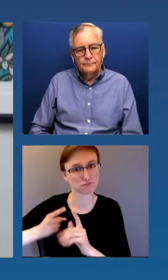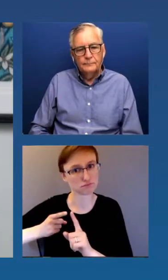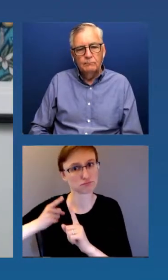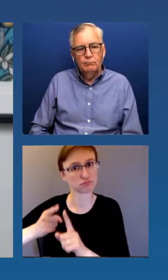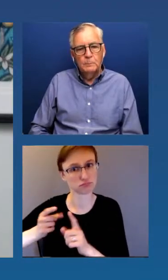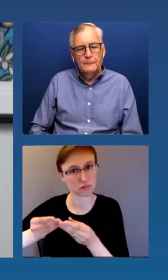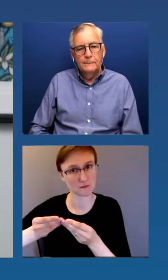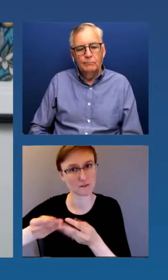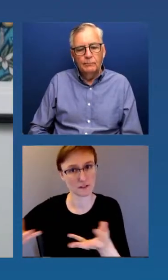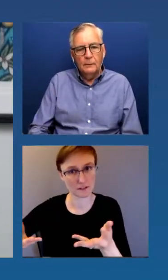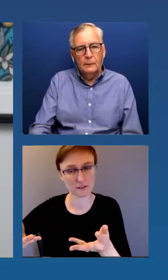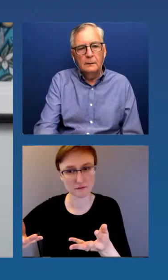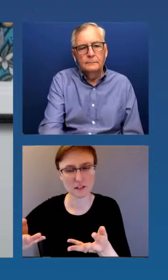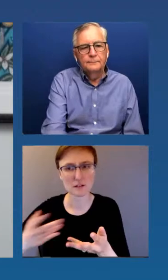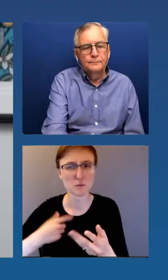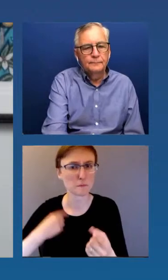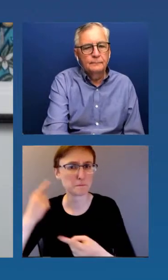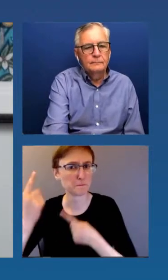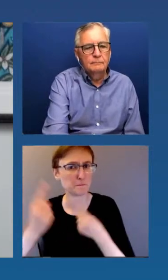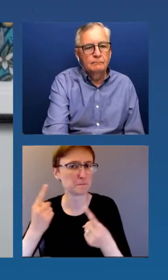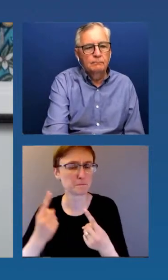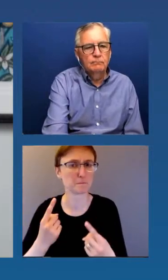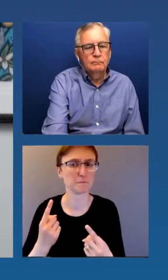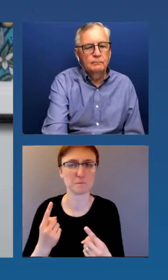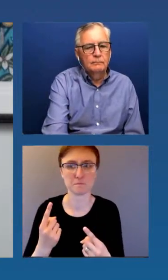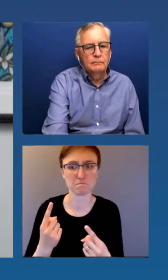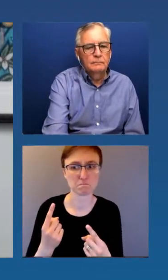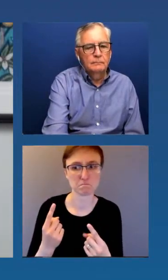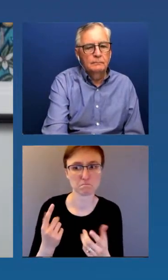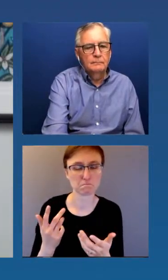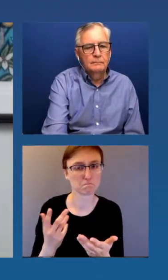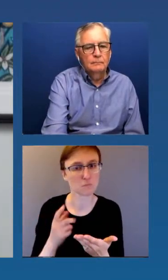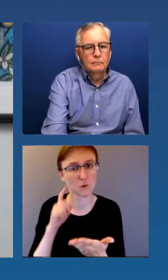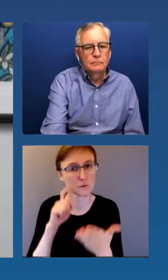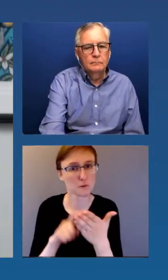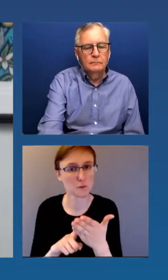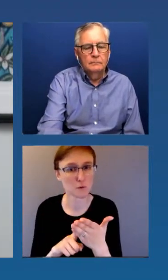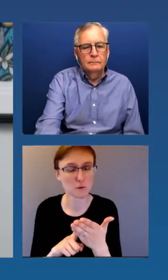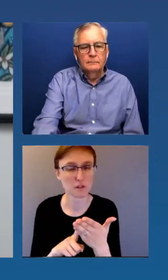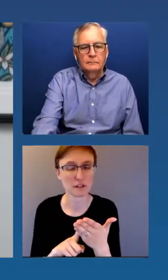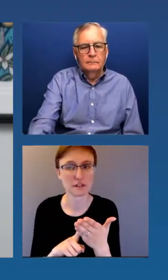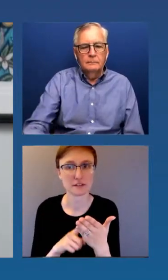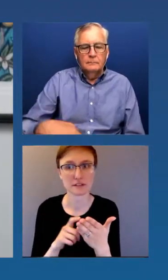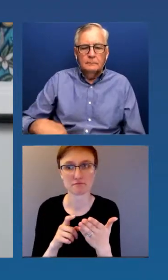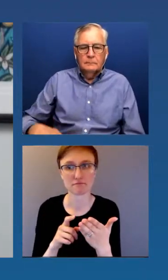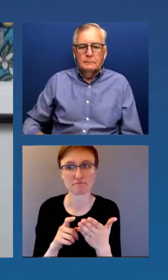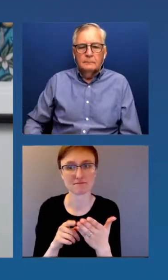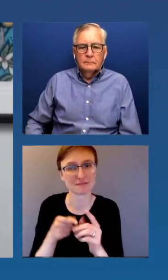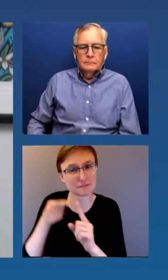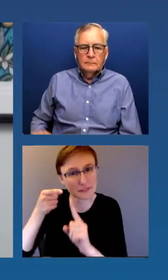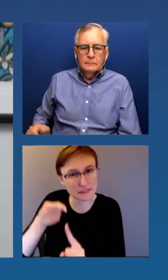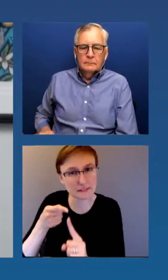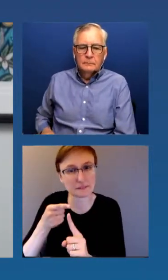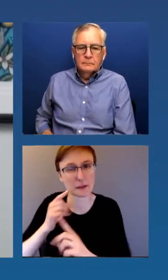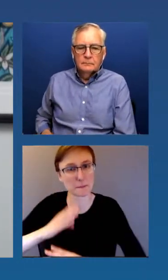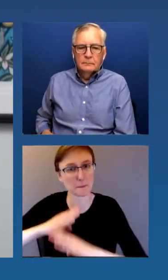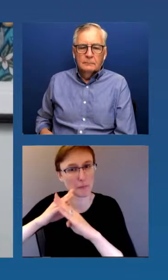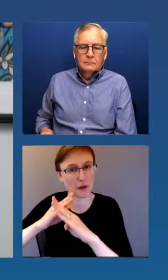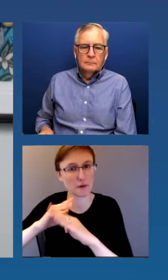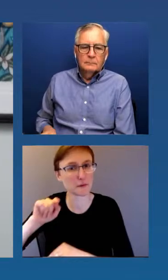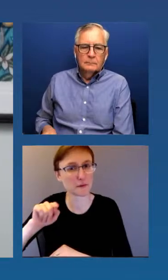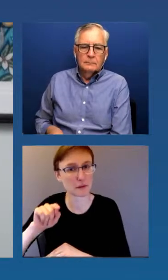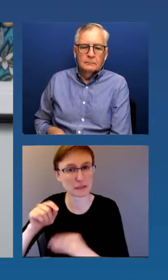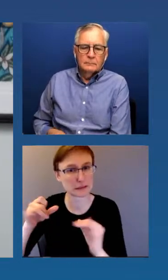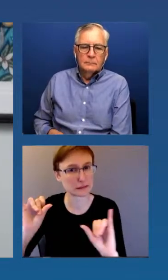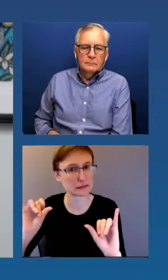and community teams. So I'm just wondering what has been seen or been heard as some of the specific barriers that are standing